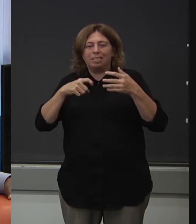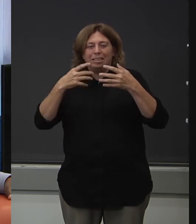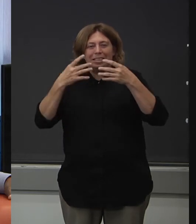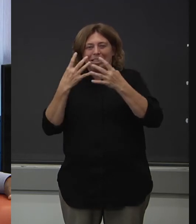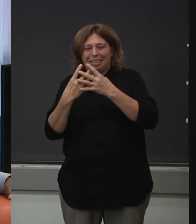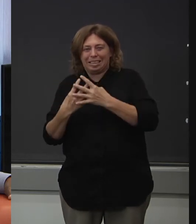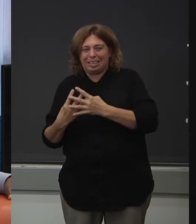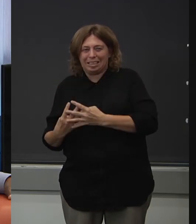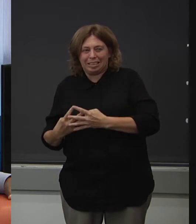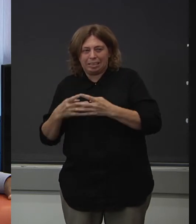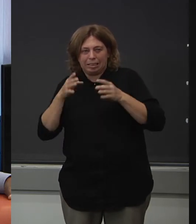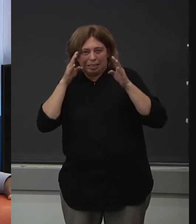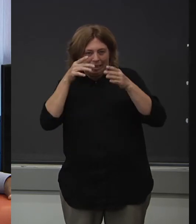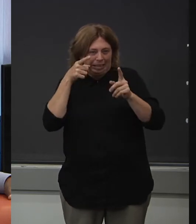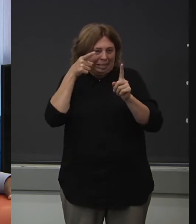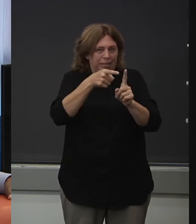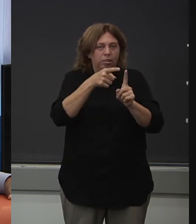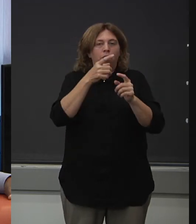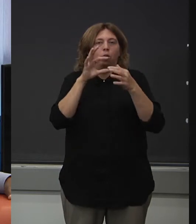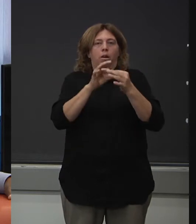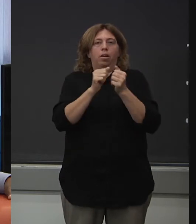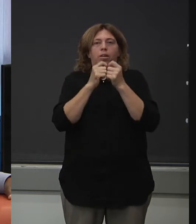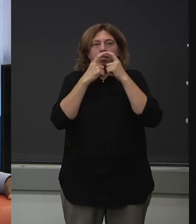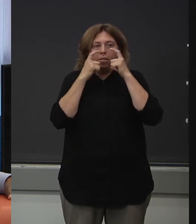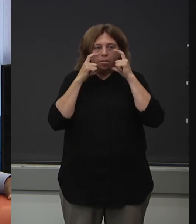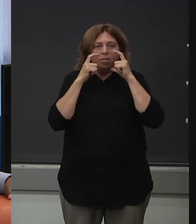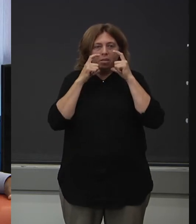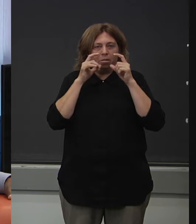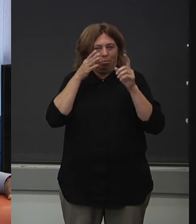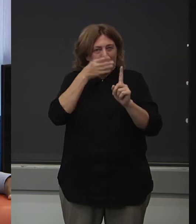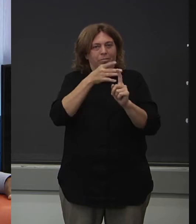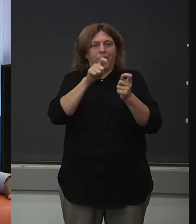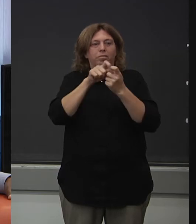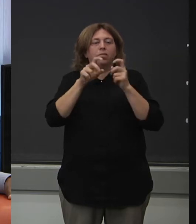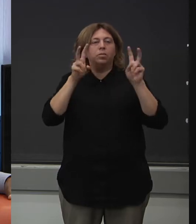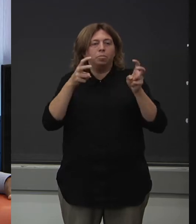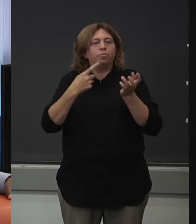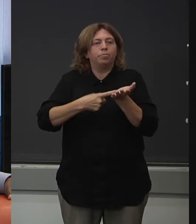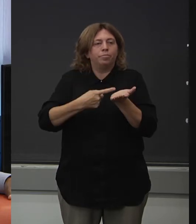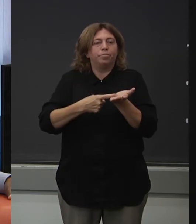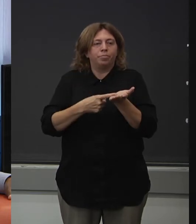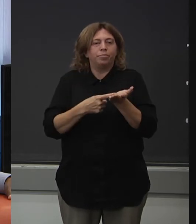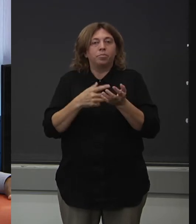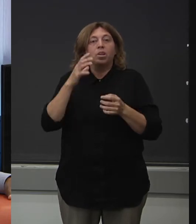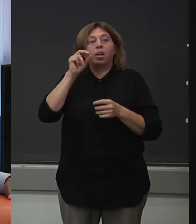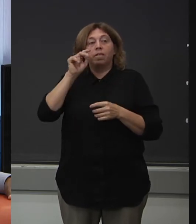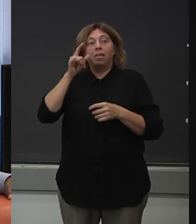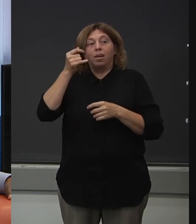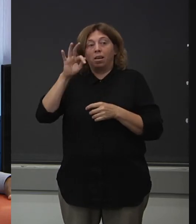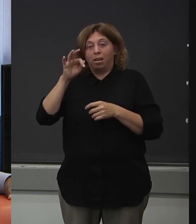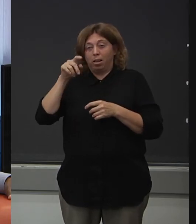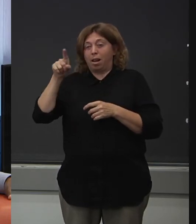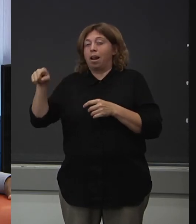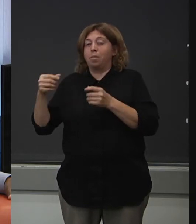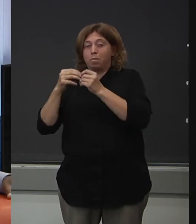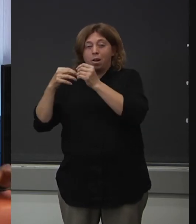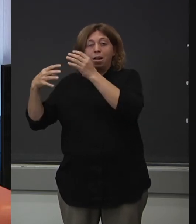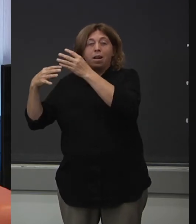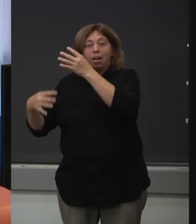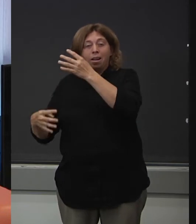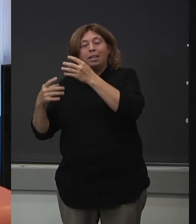face covering questions. So we will not be taking all COVID-19 questions.